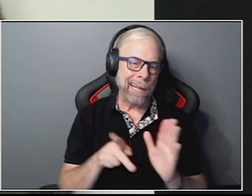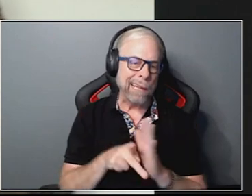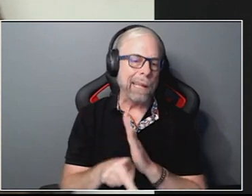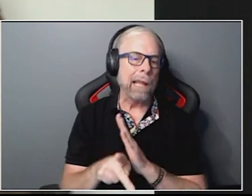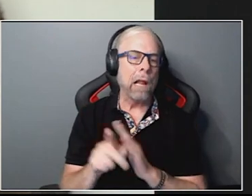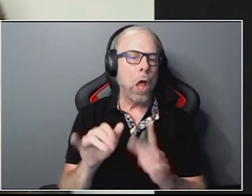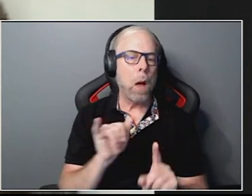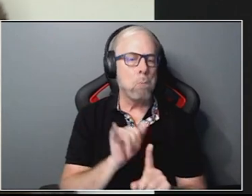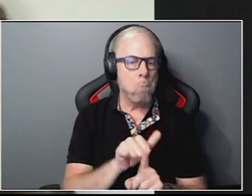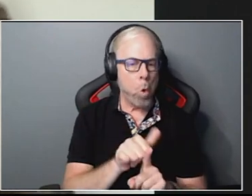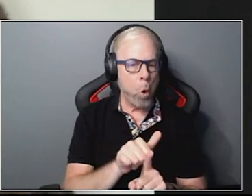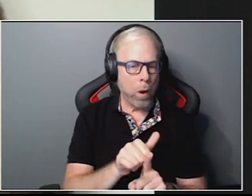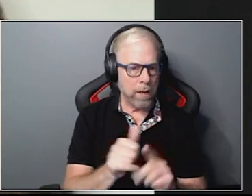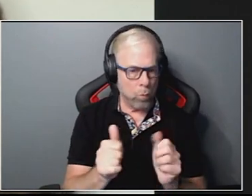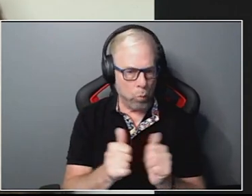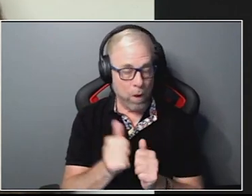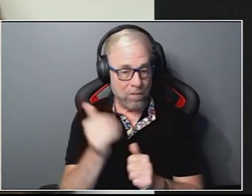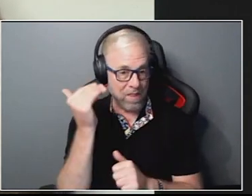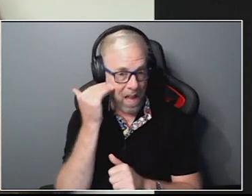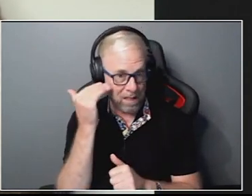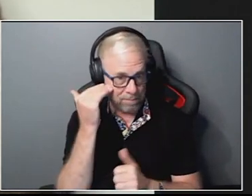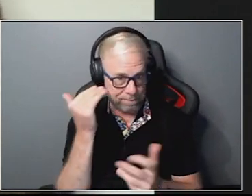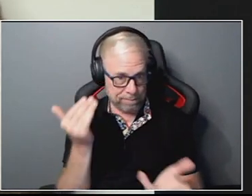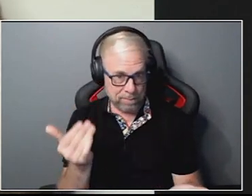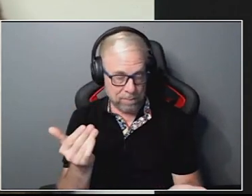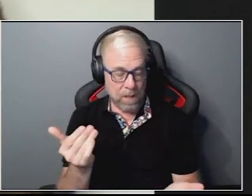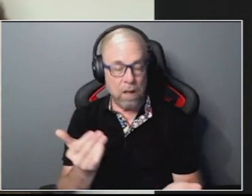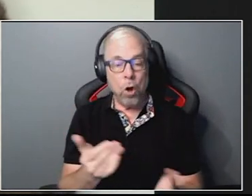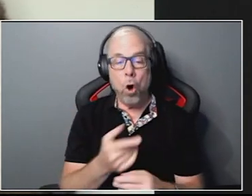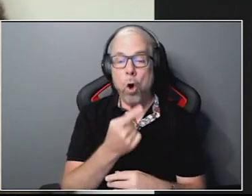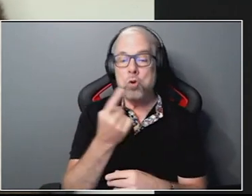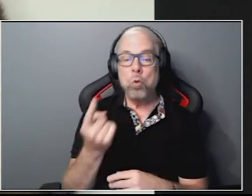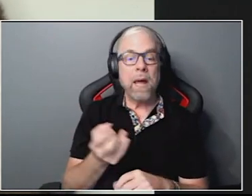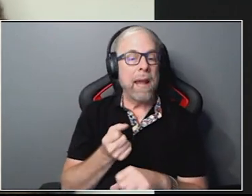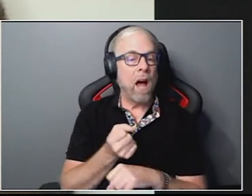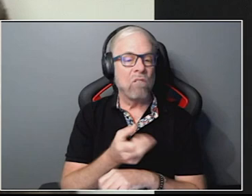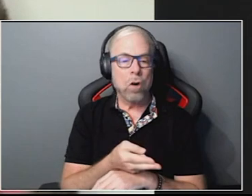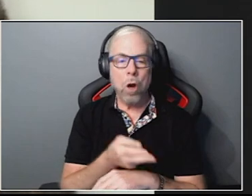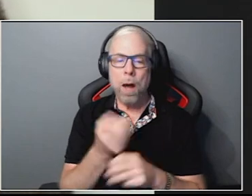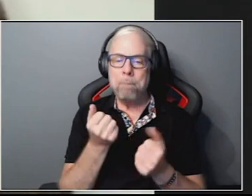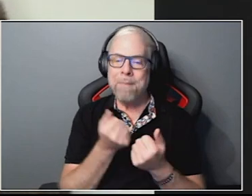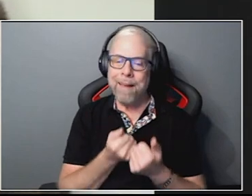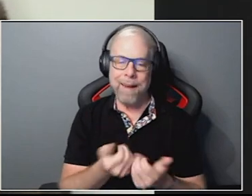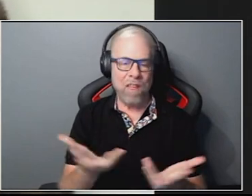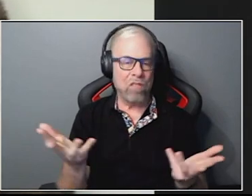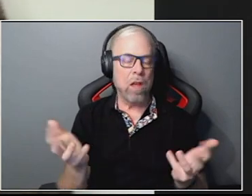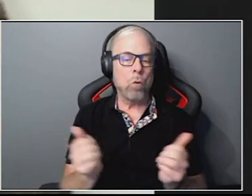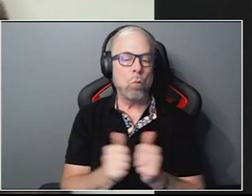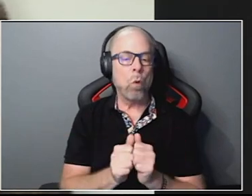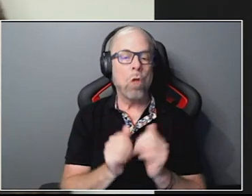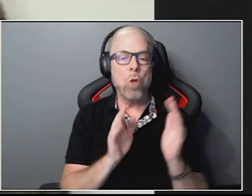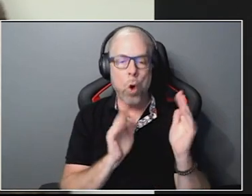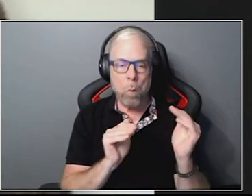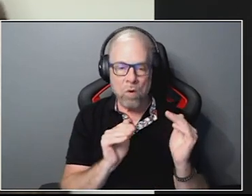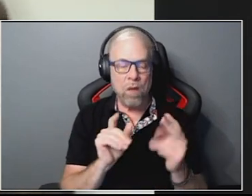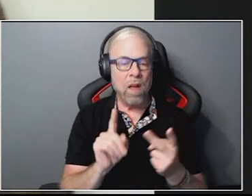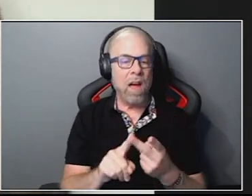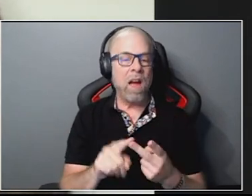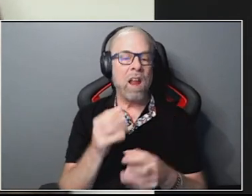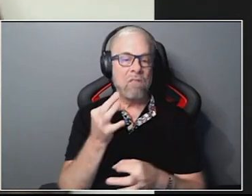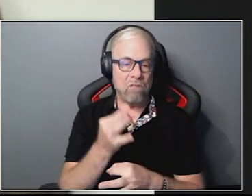So if you don't get anything, remember, you can overcome anything with hope, with faith in